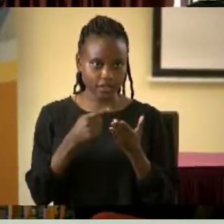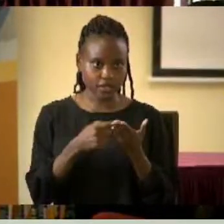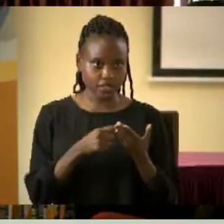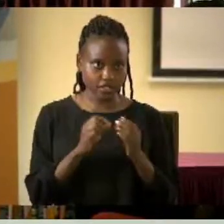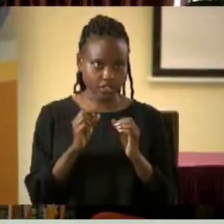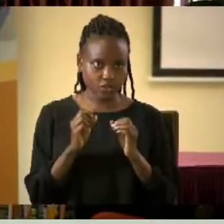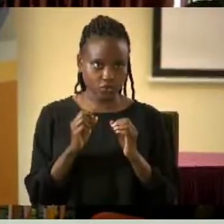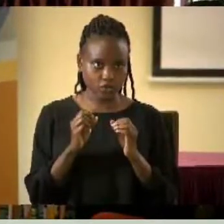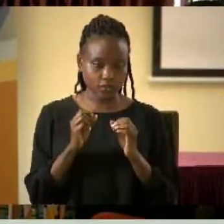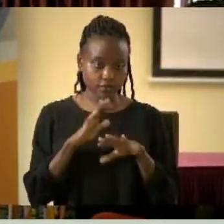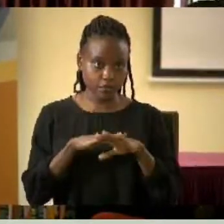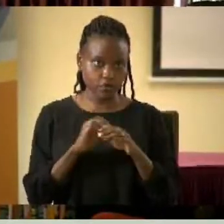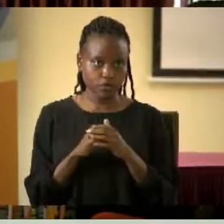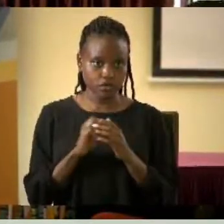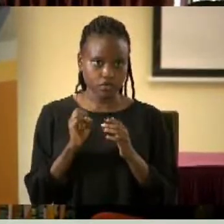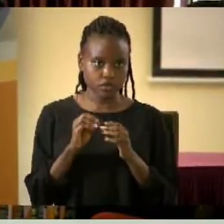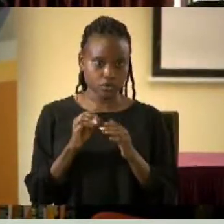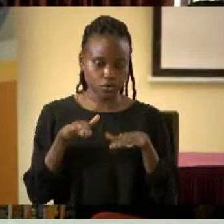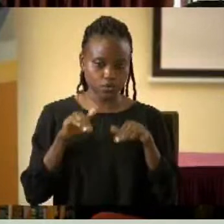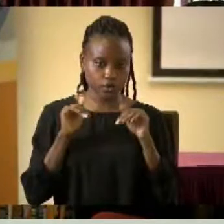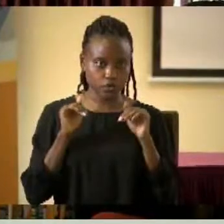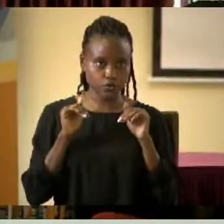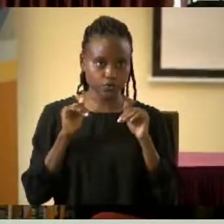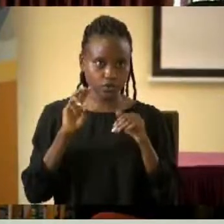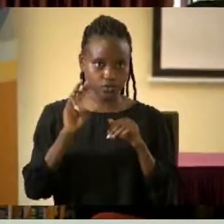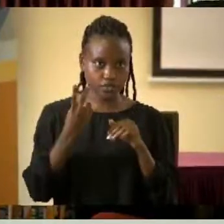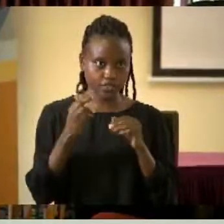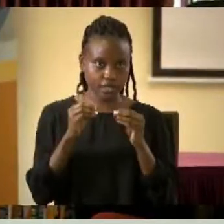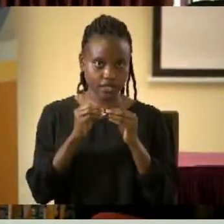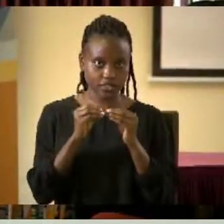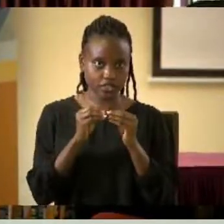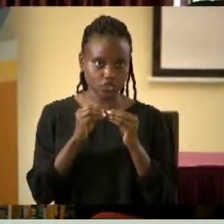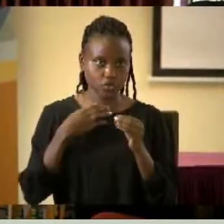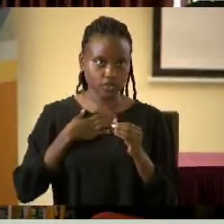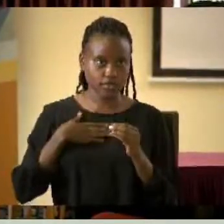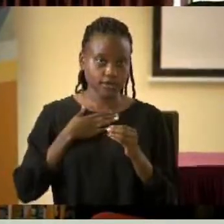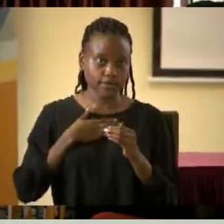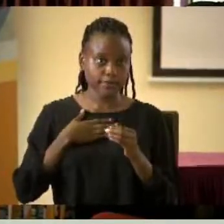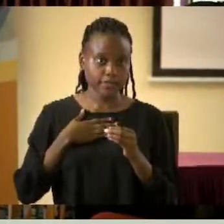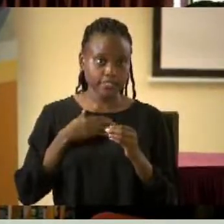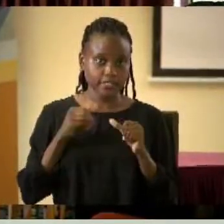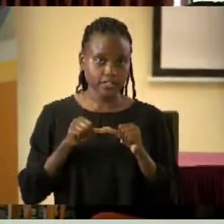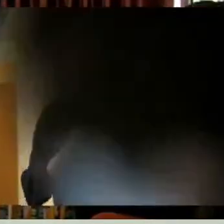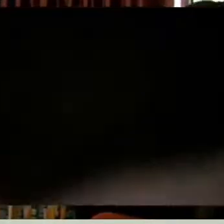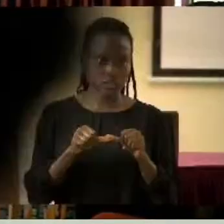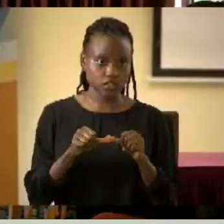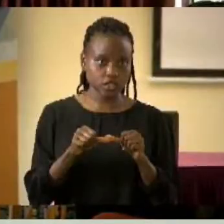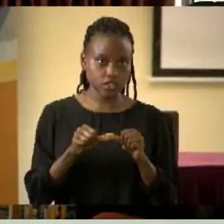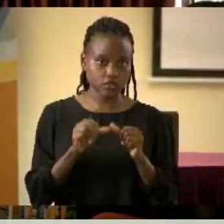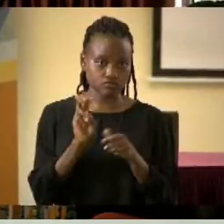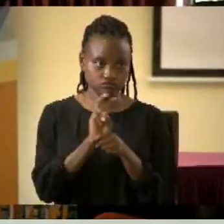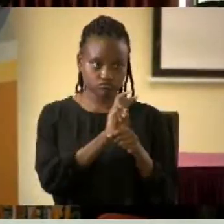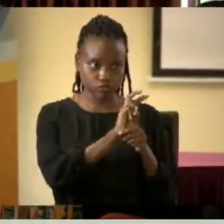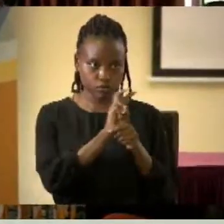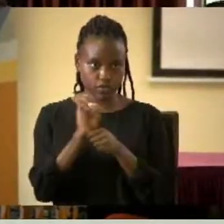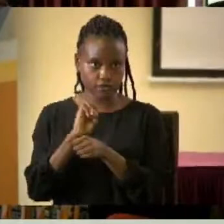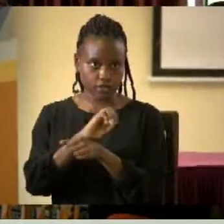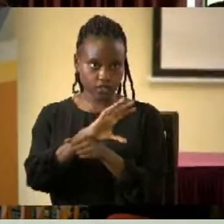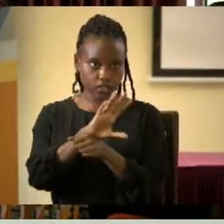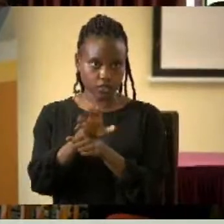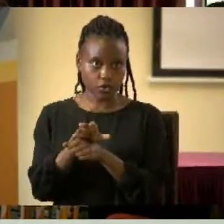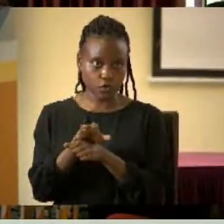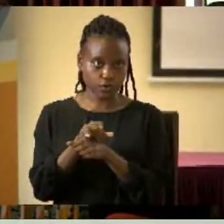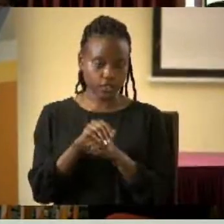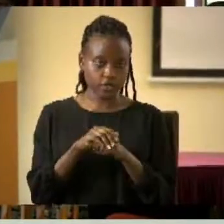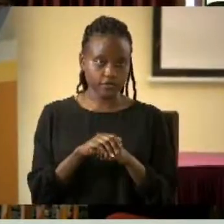and good. So now we look forward to the second session. Kindly let us continue observing the COVID safety